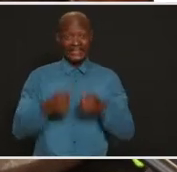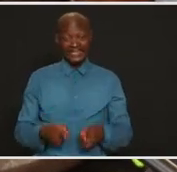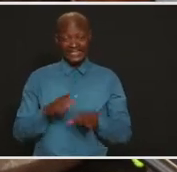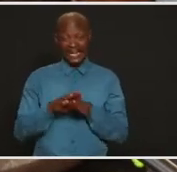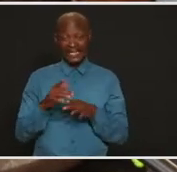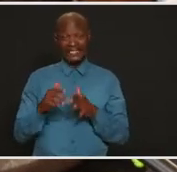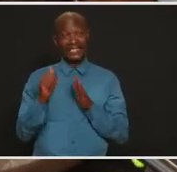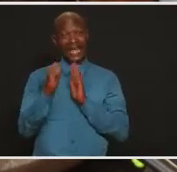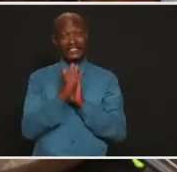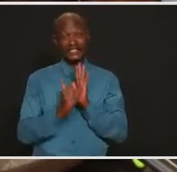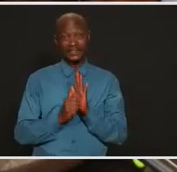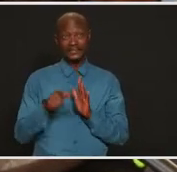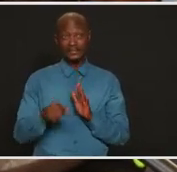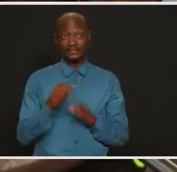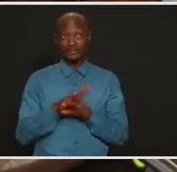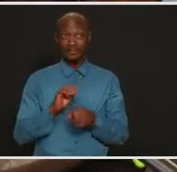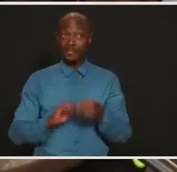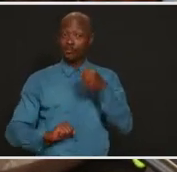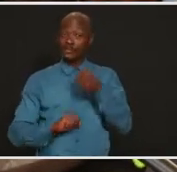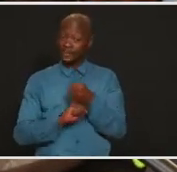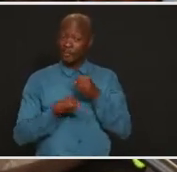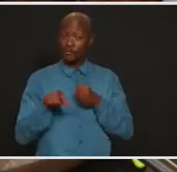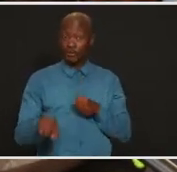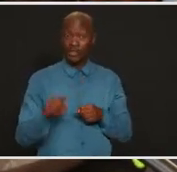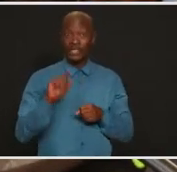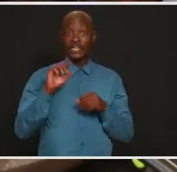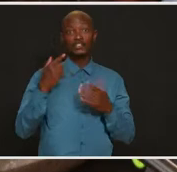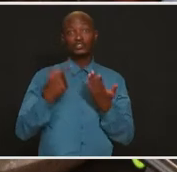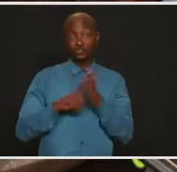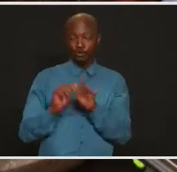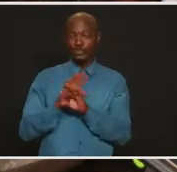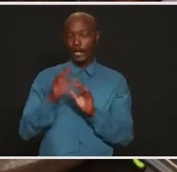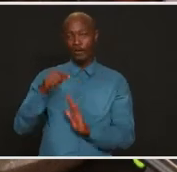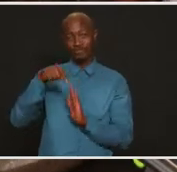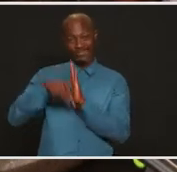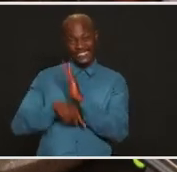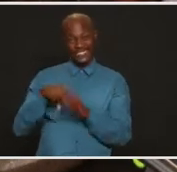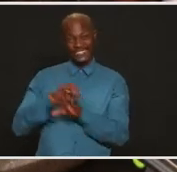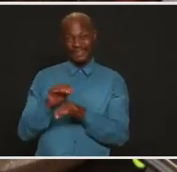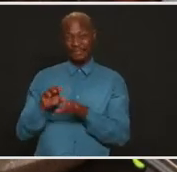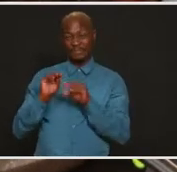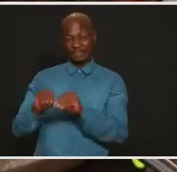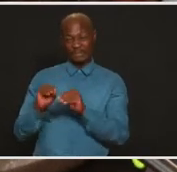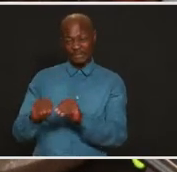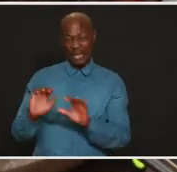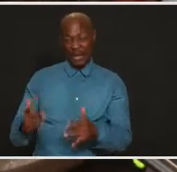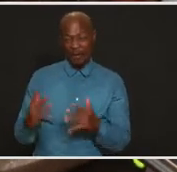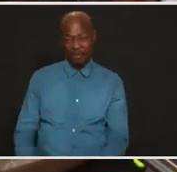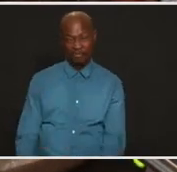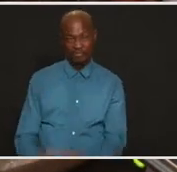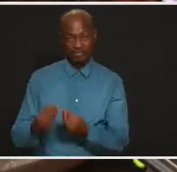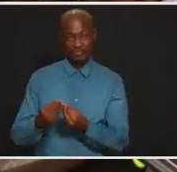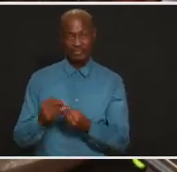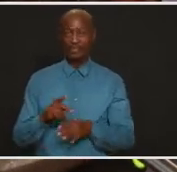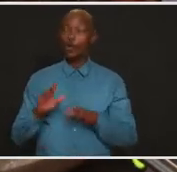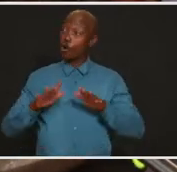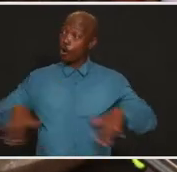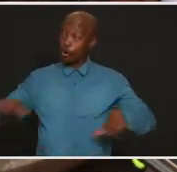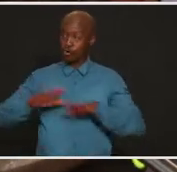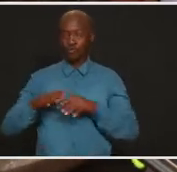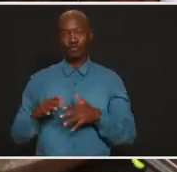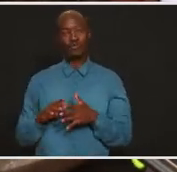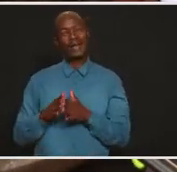unafrican agenda and your support of it shows How Deeply the indoctrination goes all of you here are here I ask you to support